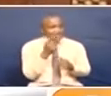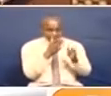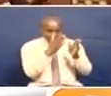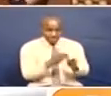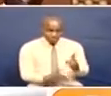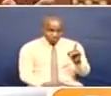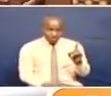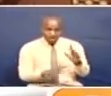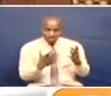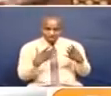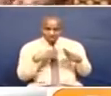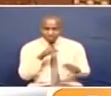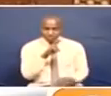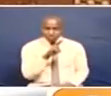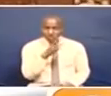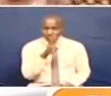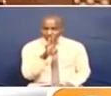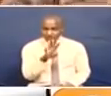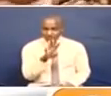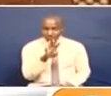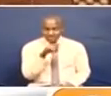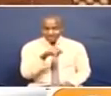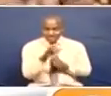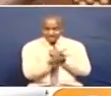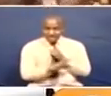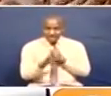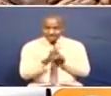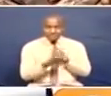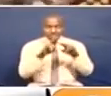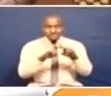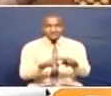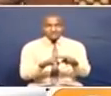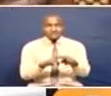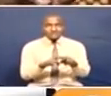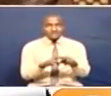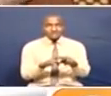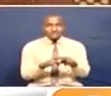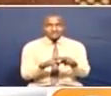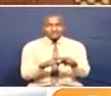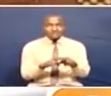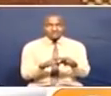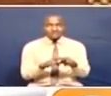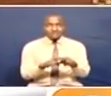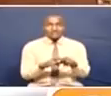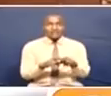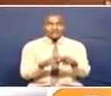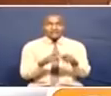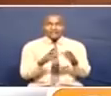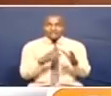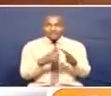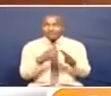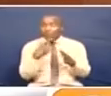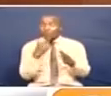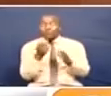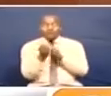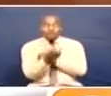or two people or even four people in this country, seated somewhere, I don't know, under whose guidance